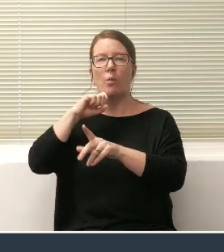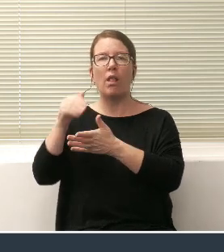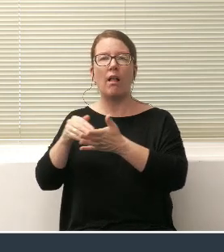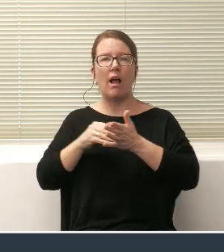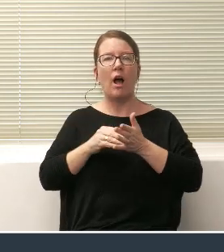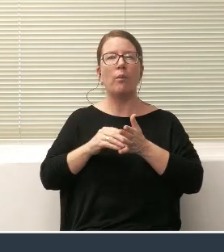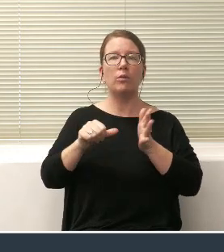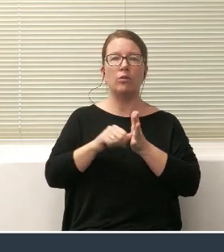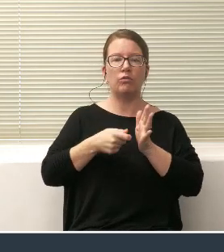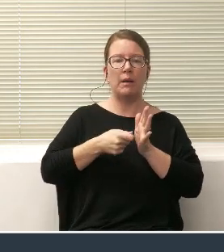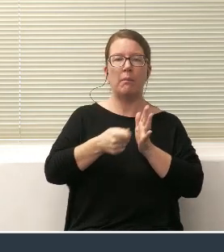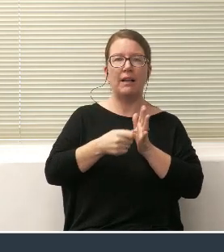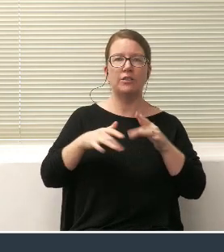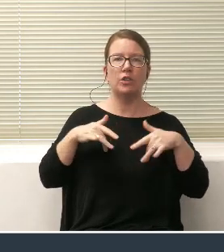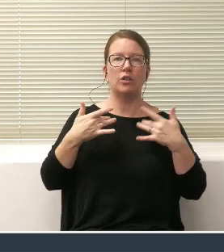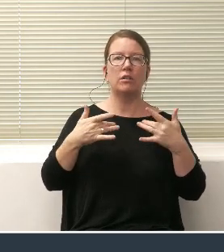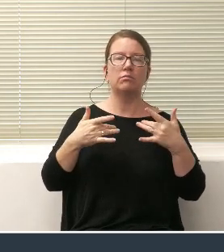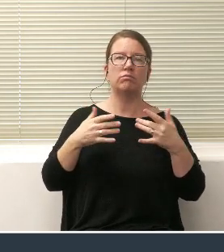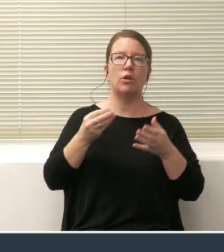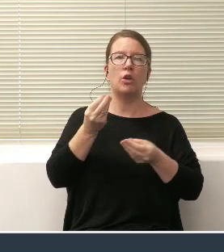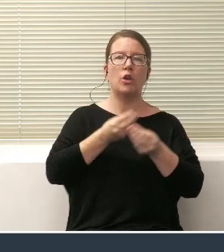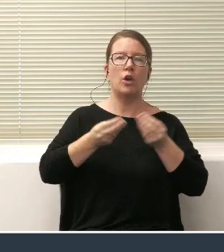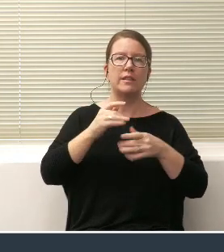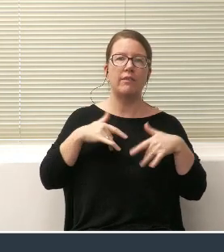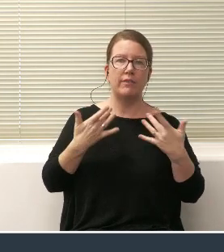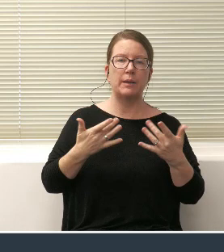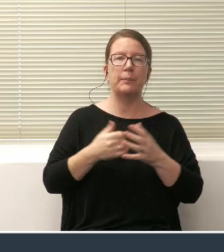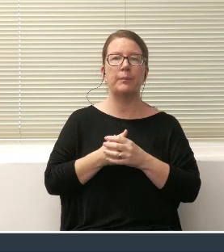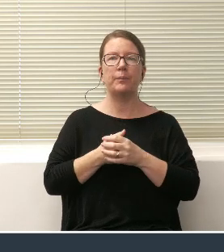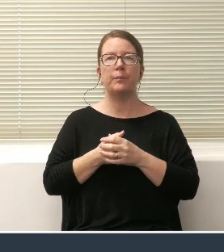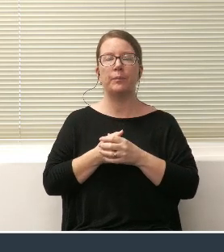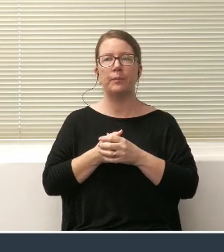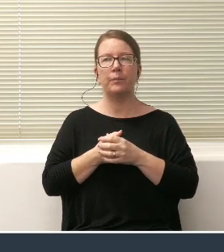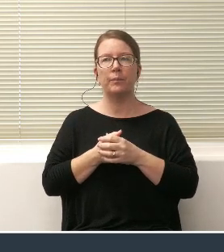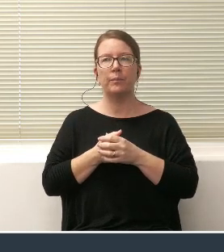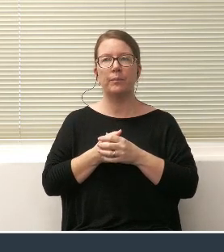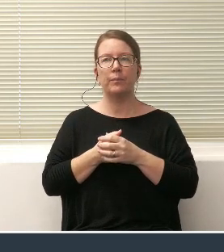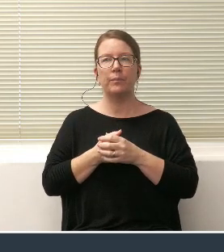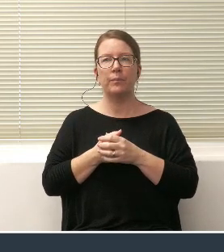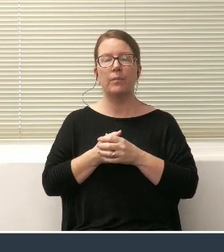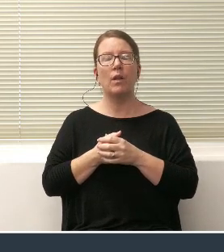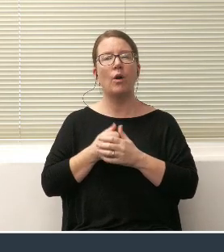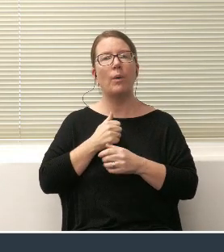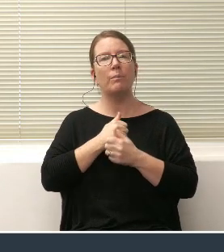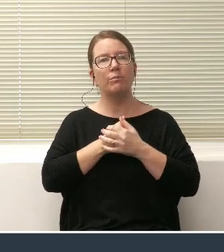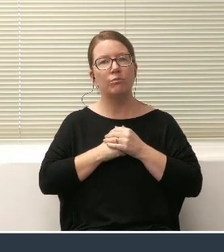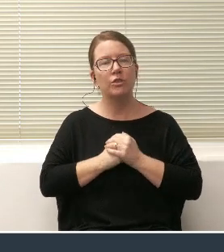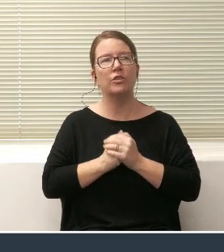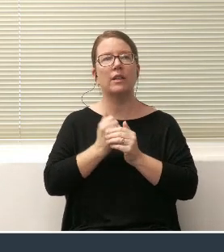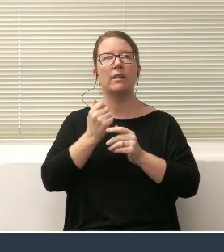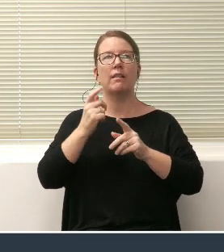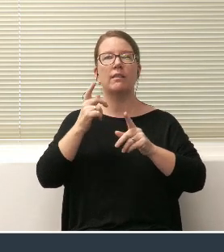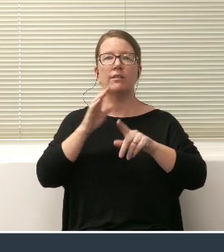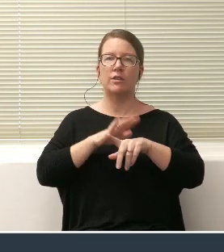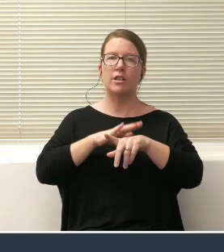situation that our community find themselves in currently. Councillor Mawson. Yeah, through the Mayor, just I appreciate the time for looking at funding and so